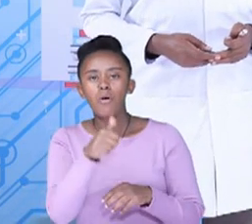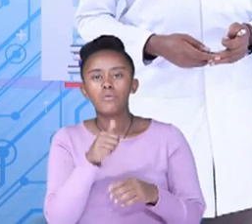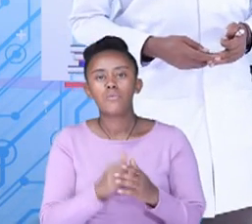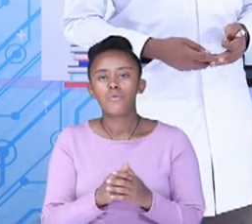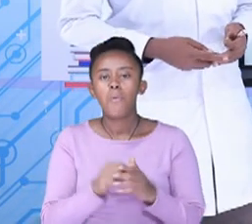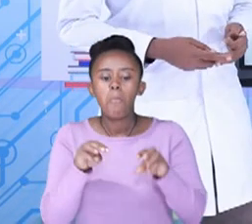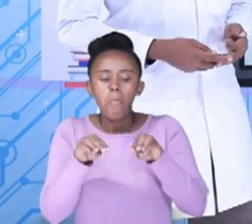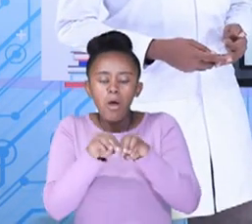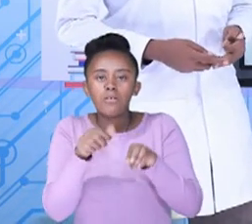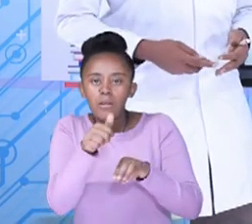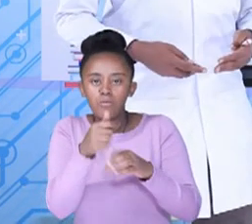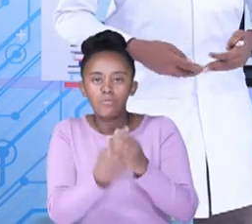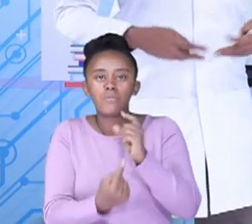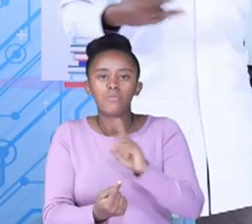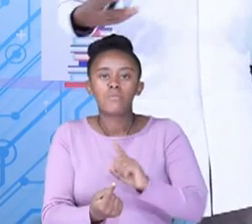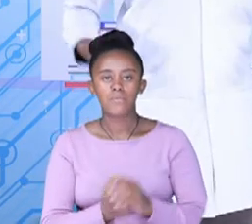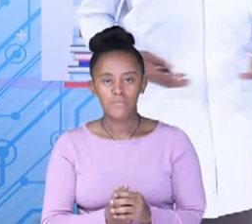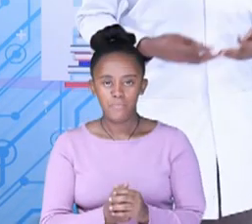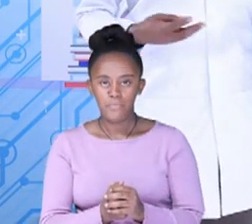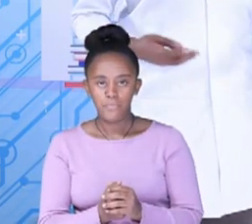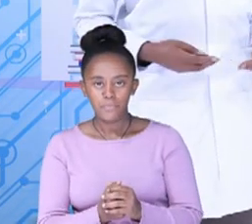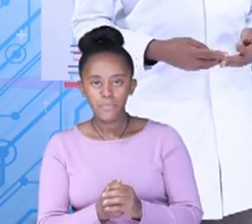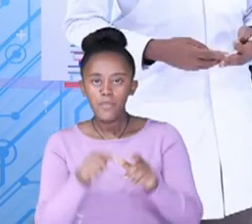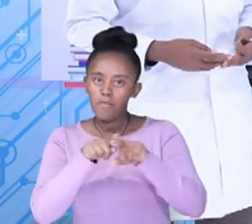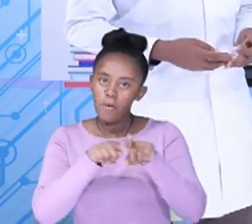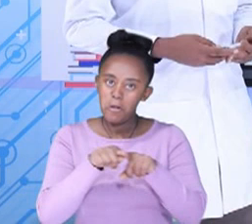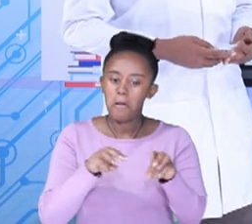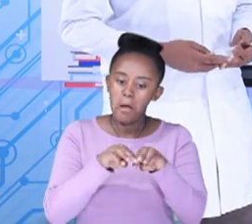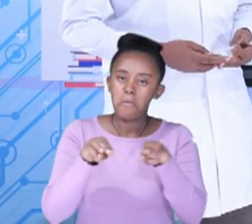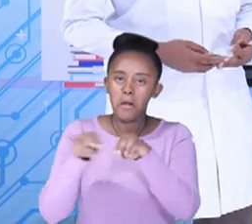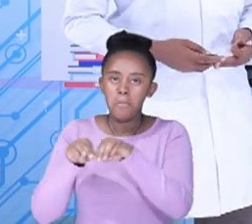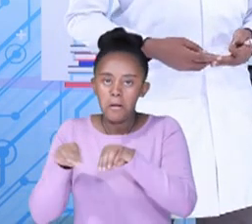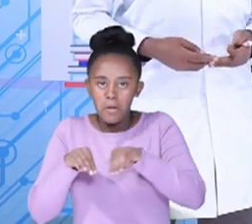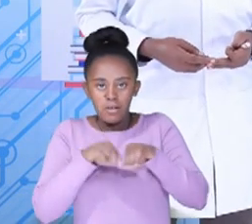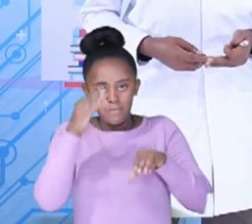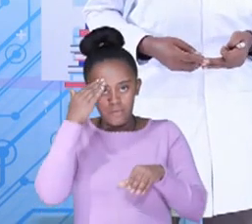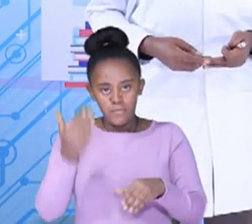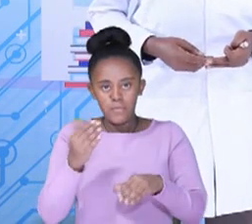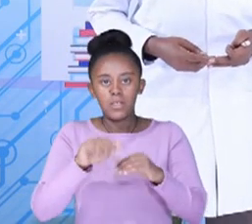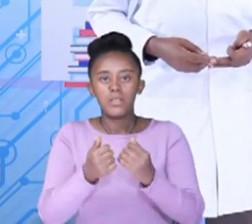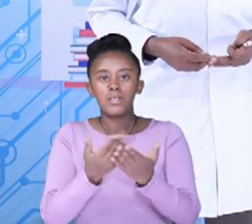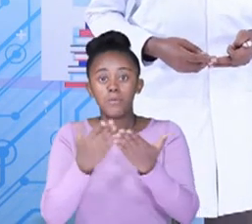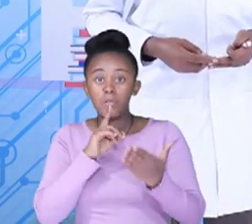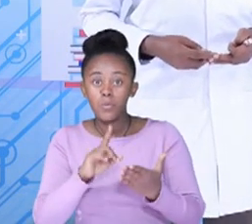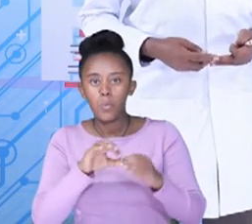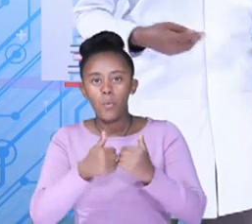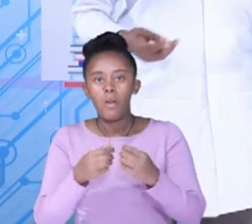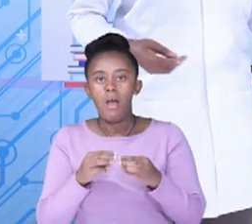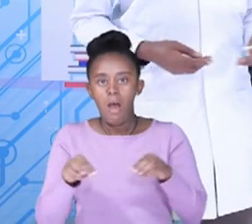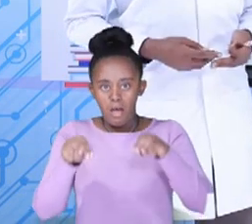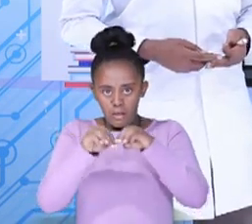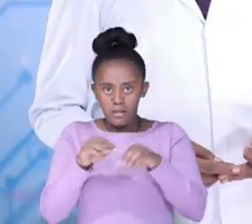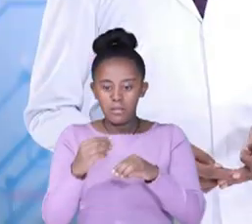Well, magnet, as you are familiarized with this substance, it's a substance which can attract some